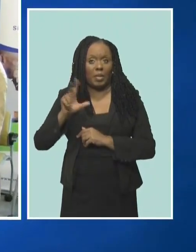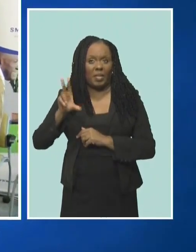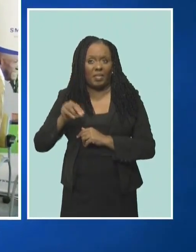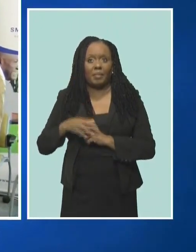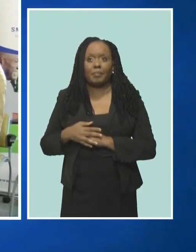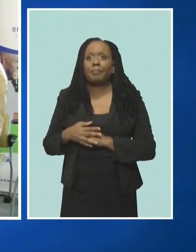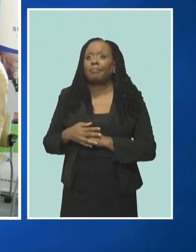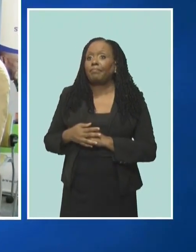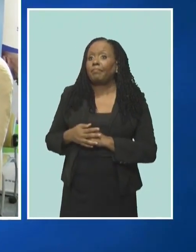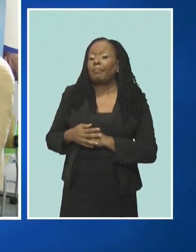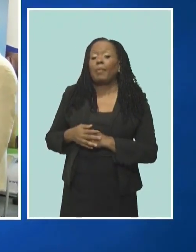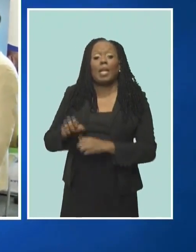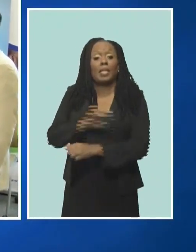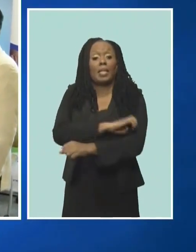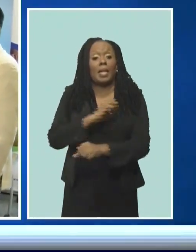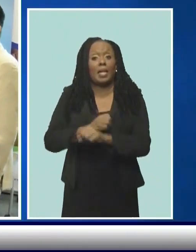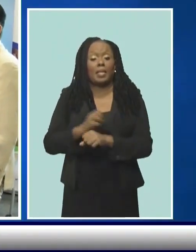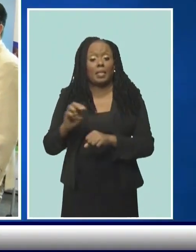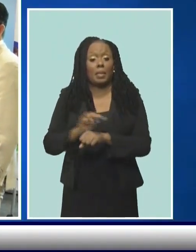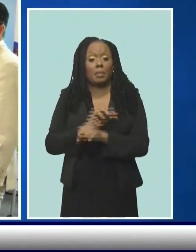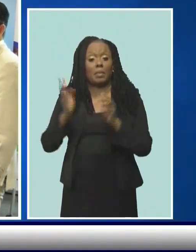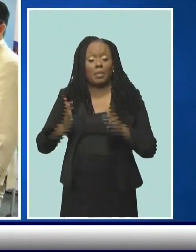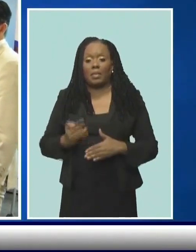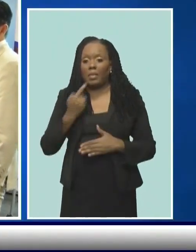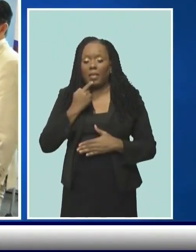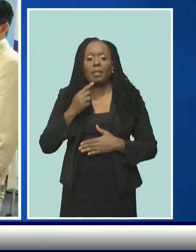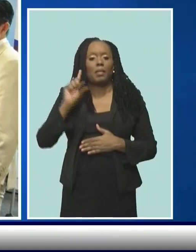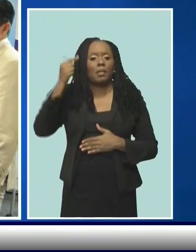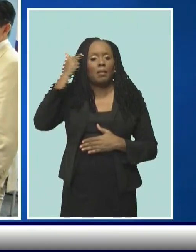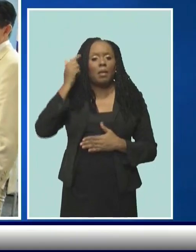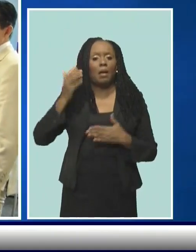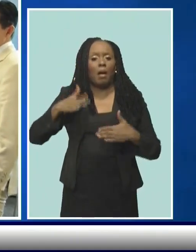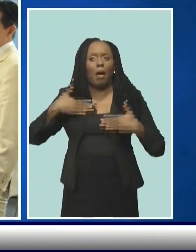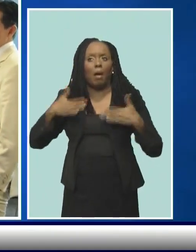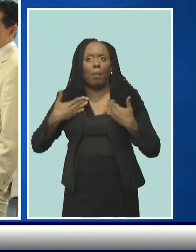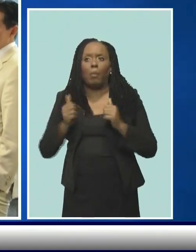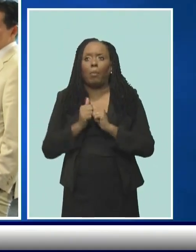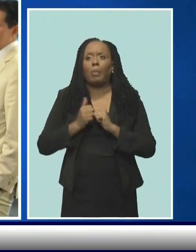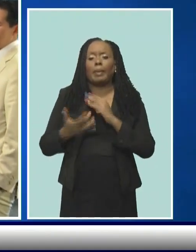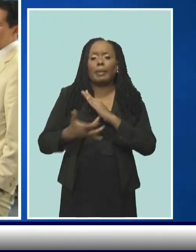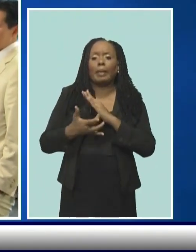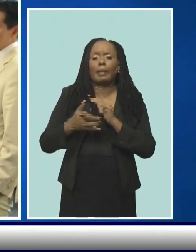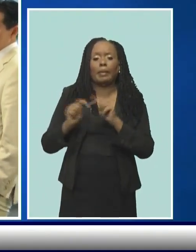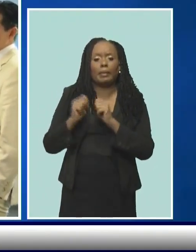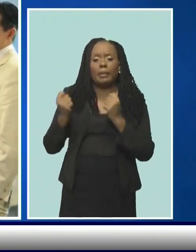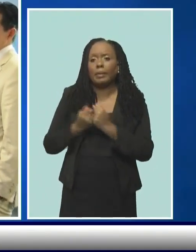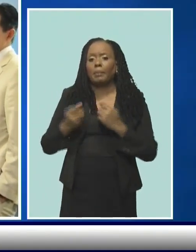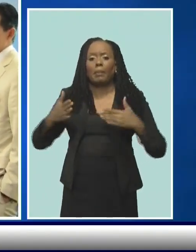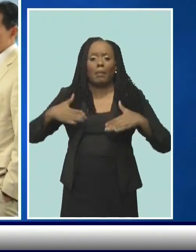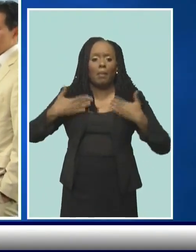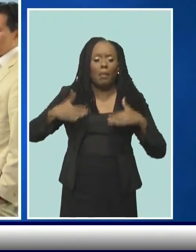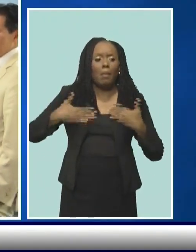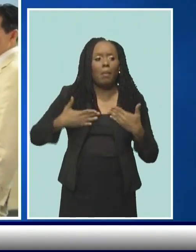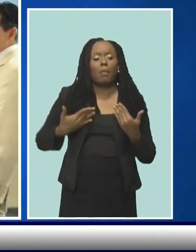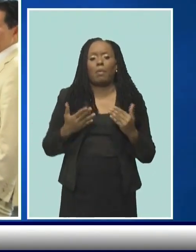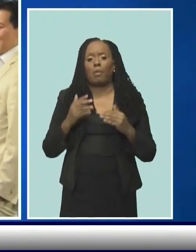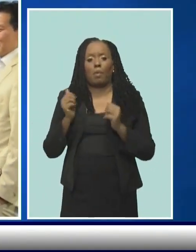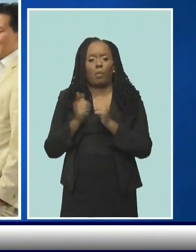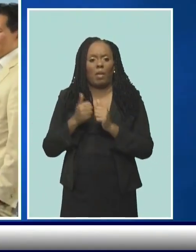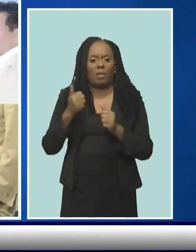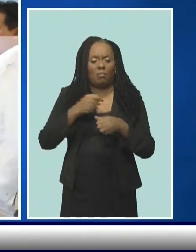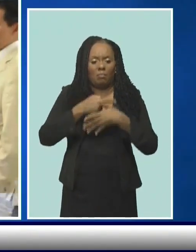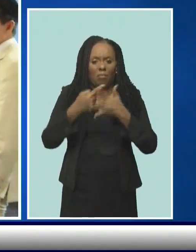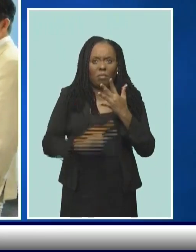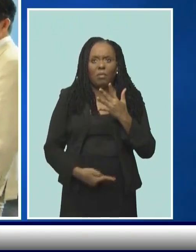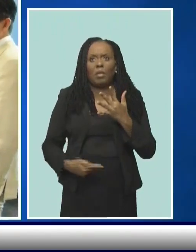the conference government is happy with the work of the technical team and pointed out that their exploratory work on the procurement and the development of a